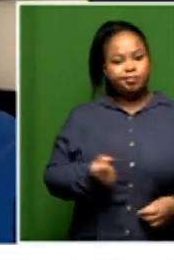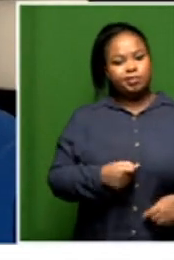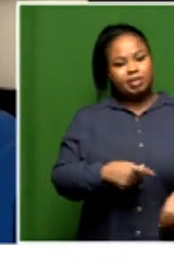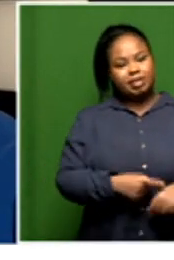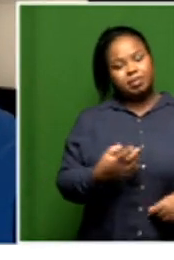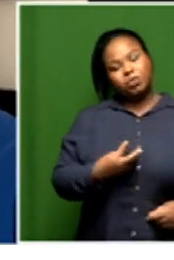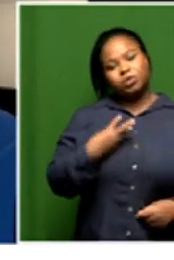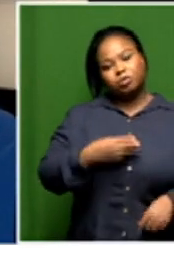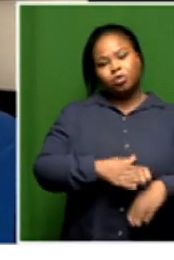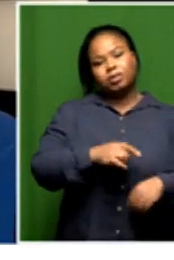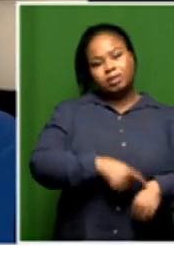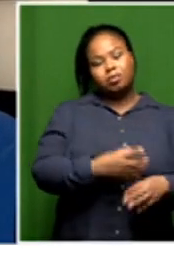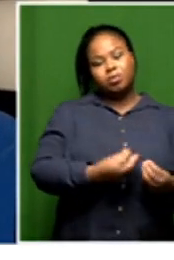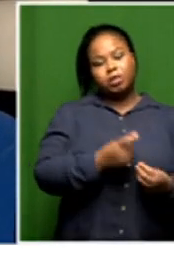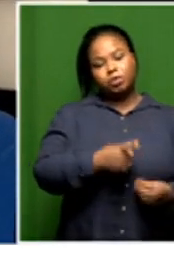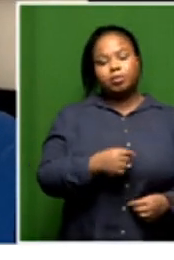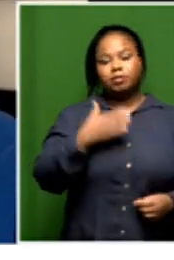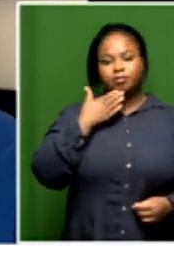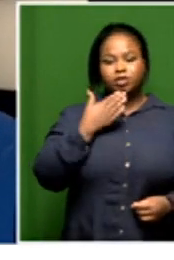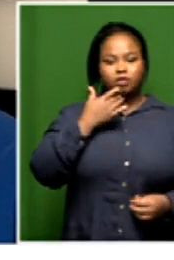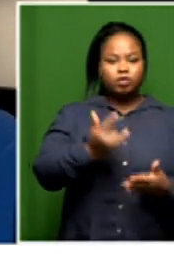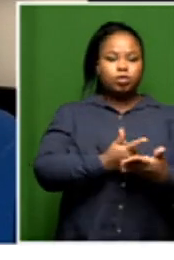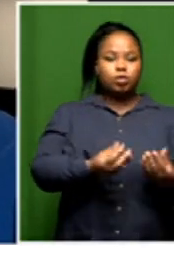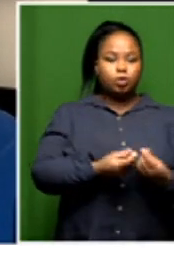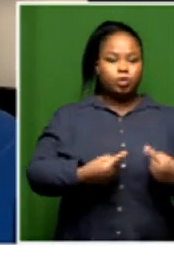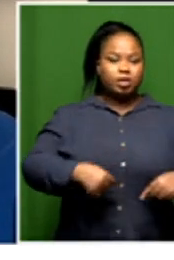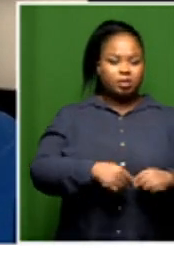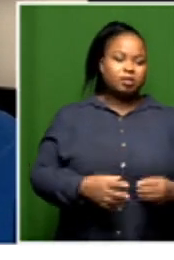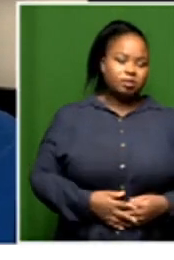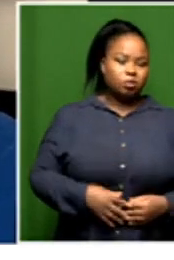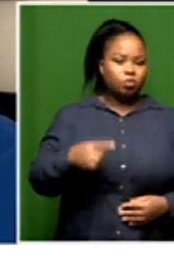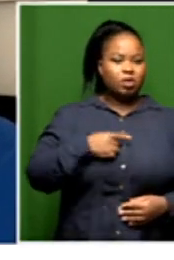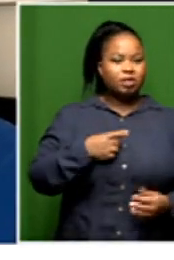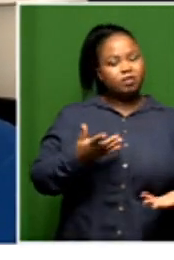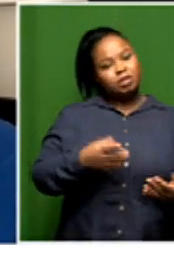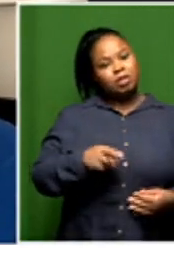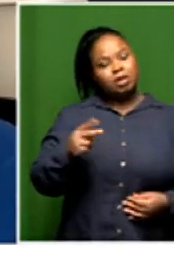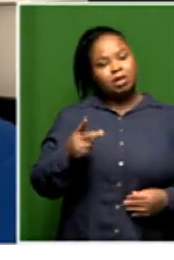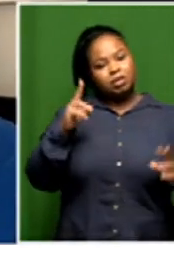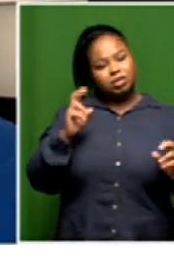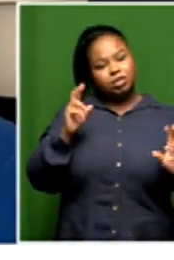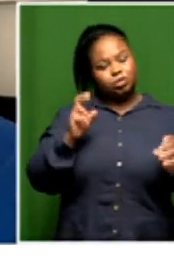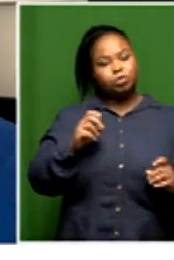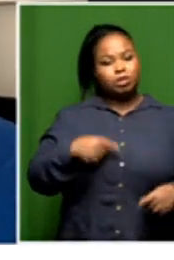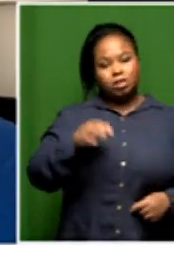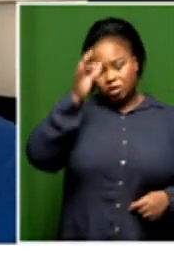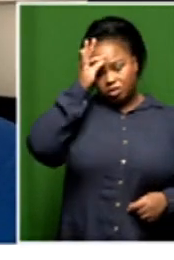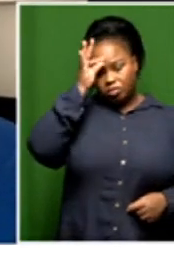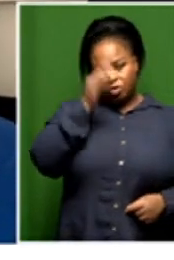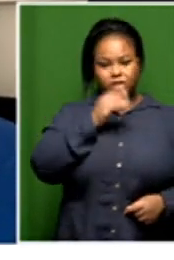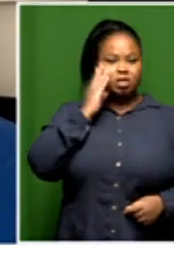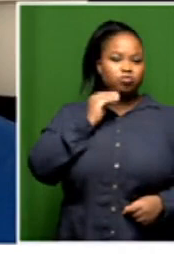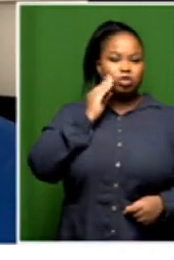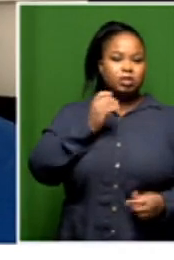I had a bit more time with you, but thanks for weighing in. Thanks for talking to us and, you know, just highlighting some of the issues that face the police and what is